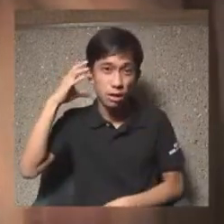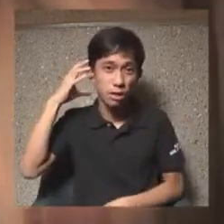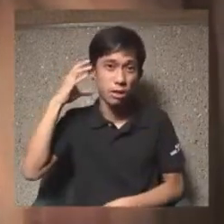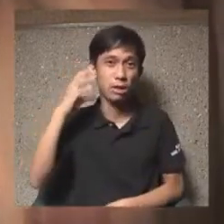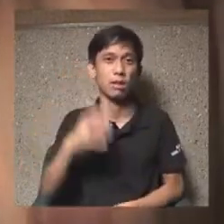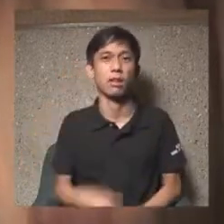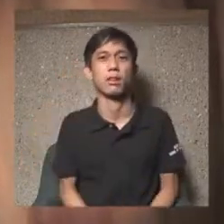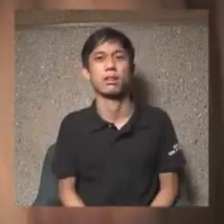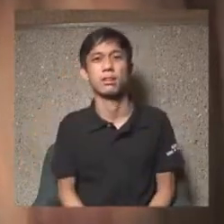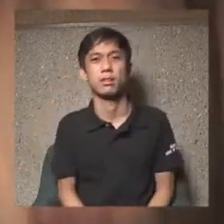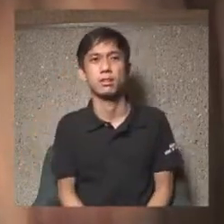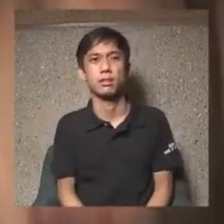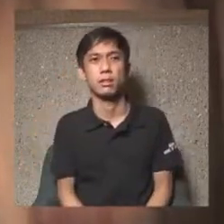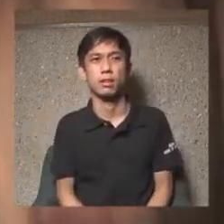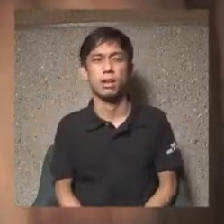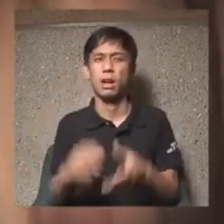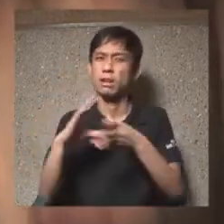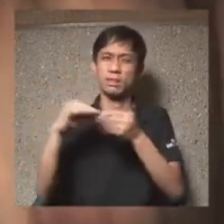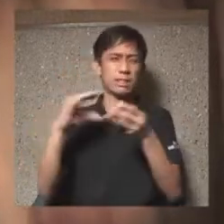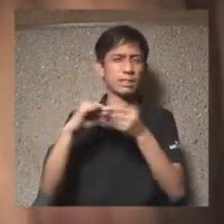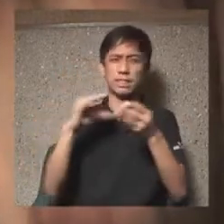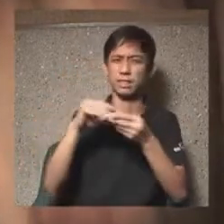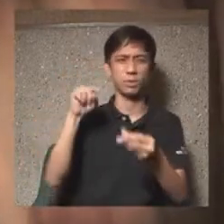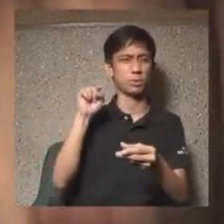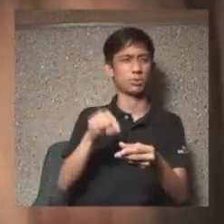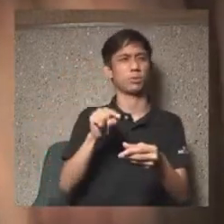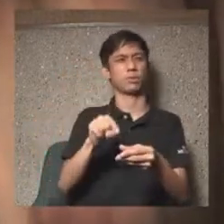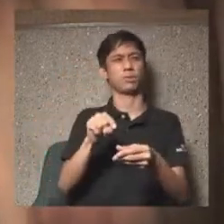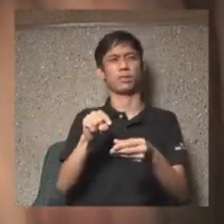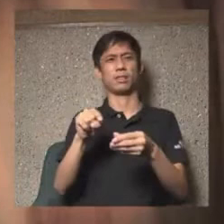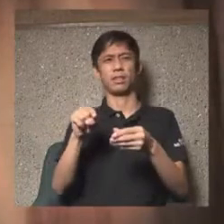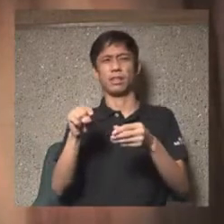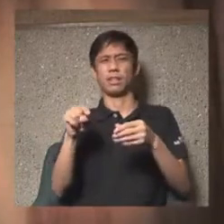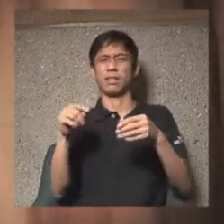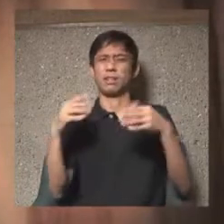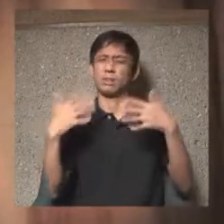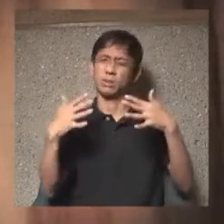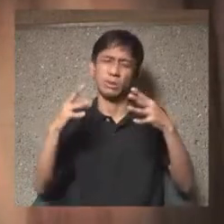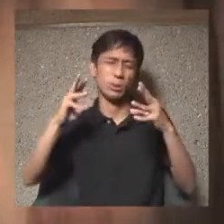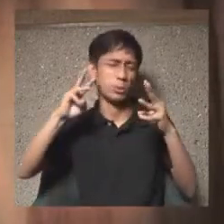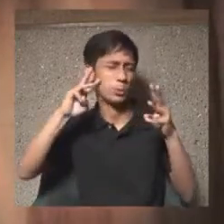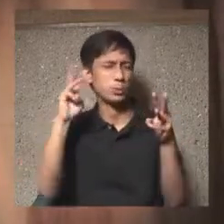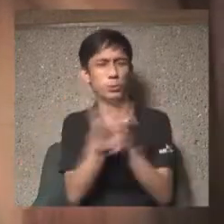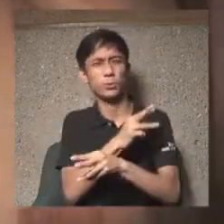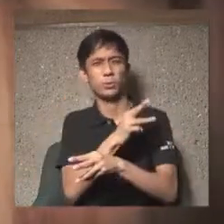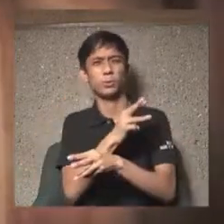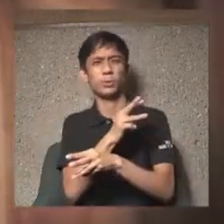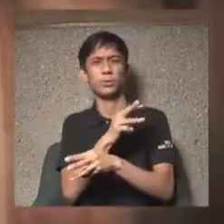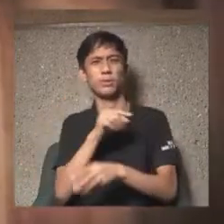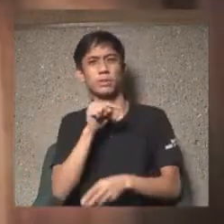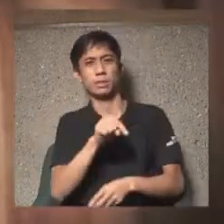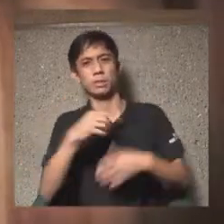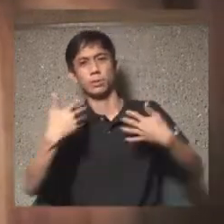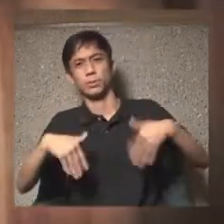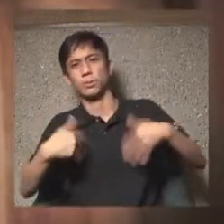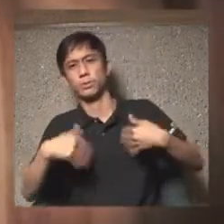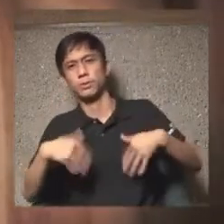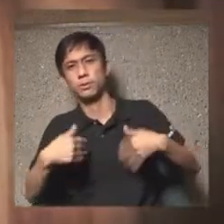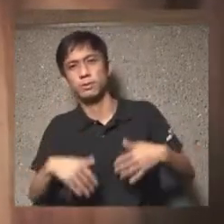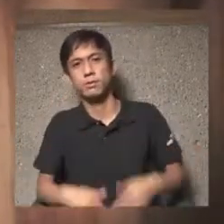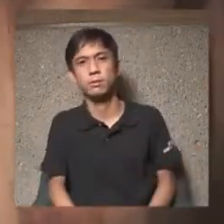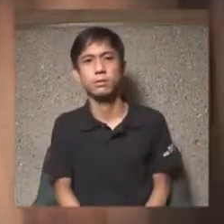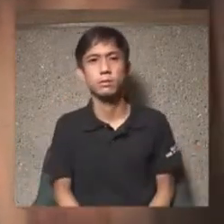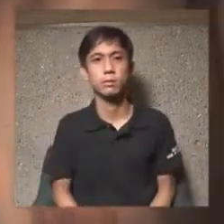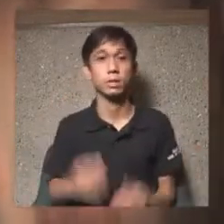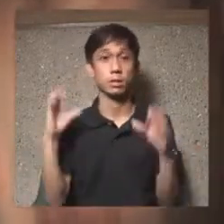worse. Yeah. Just like you and me, sometimes you can relate that we're, you know, ending is Jacob would